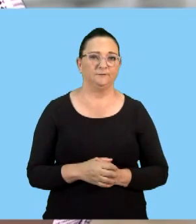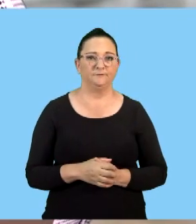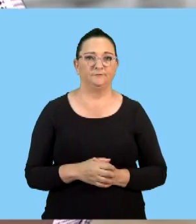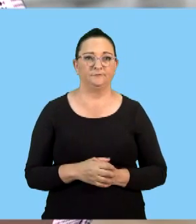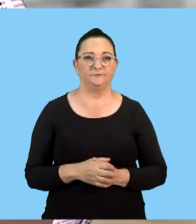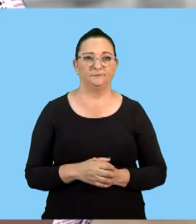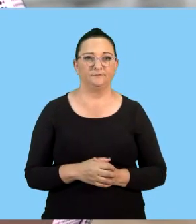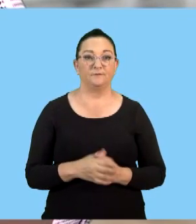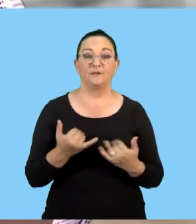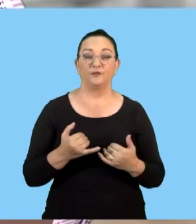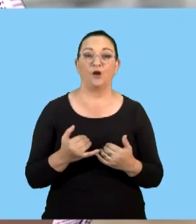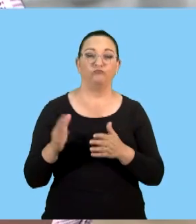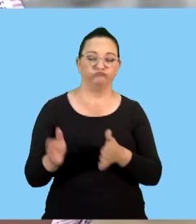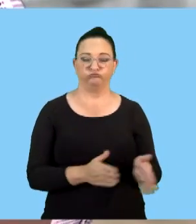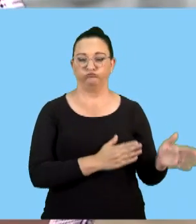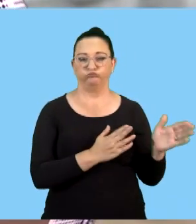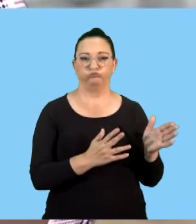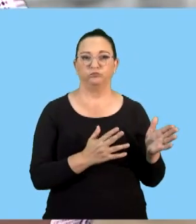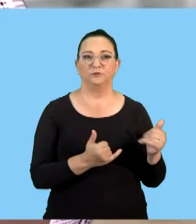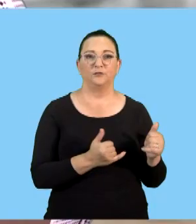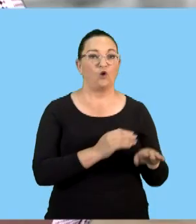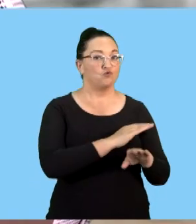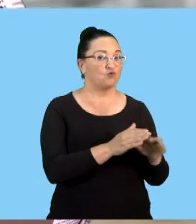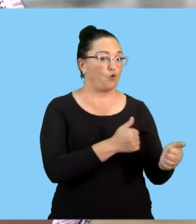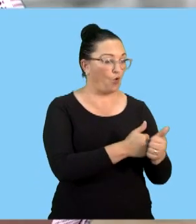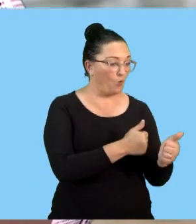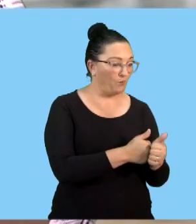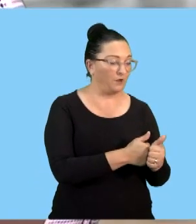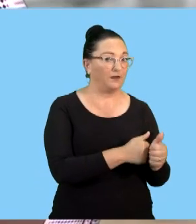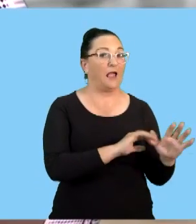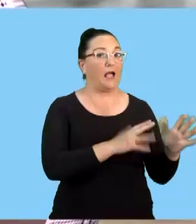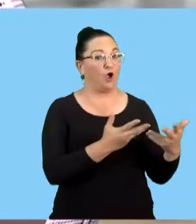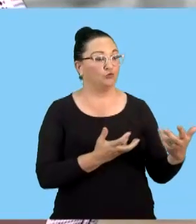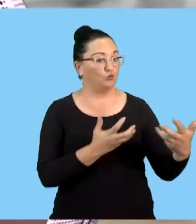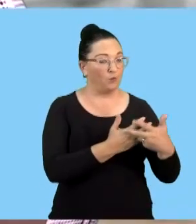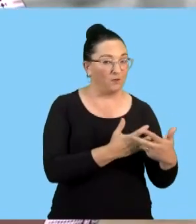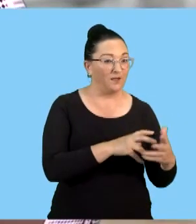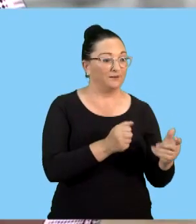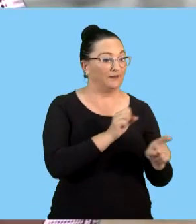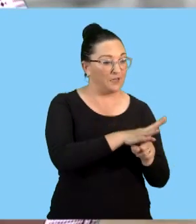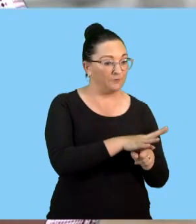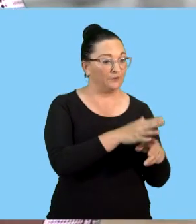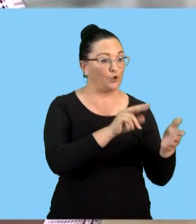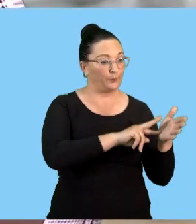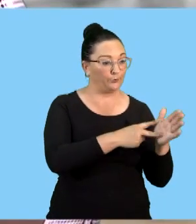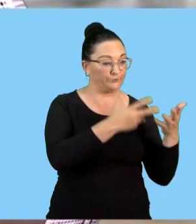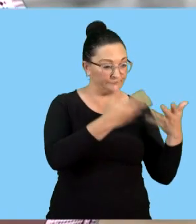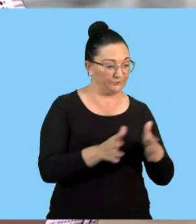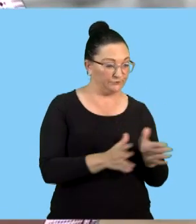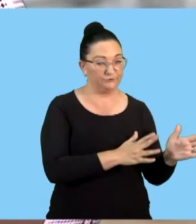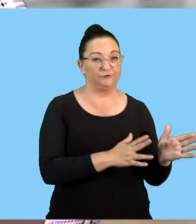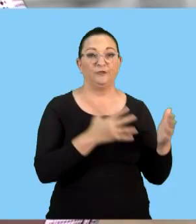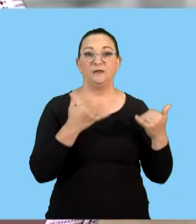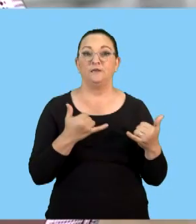business. Right, now we're going to move on. We've done the non-compliances, we've done how to comply, we've done the impact, we've done the